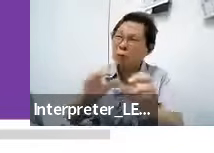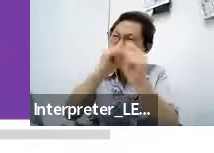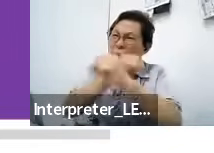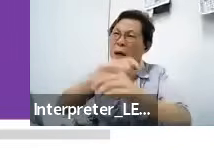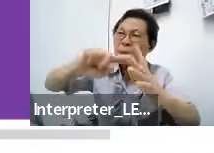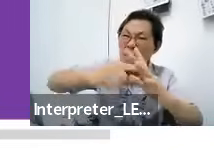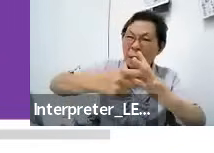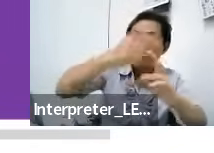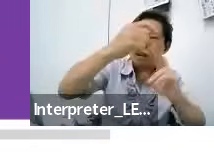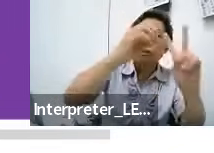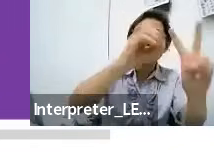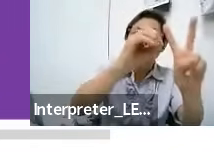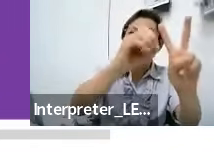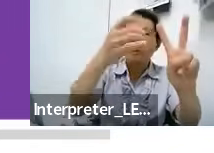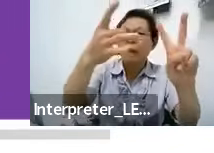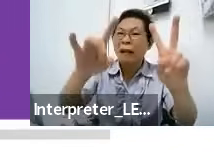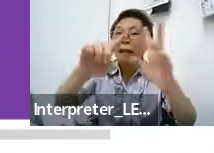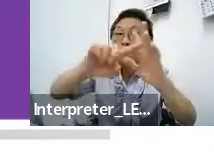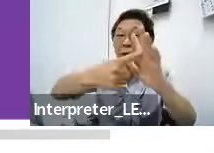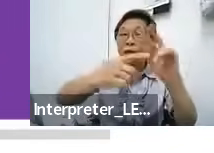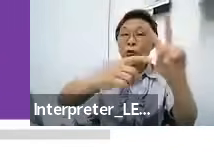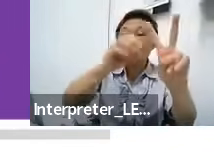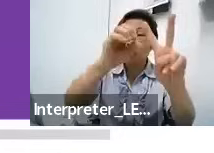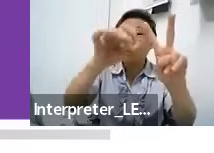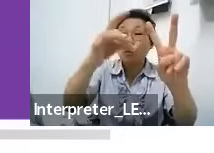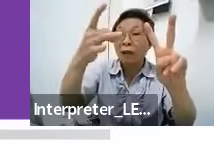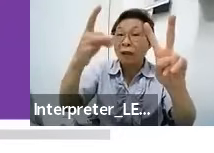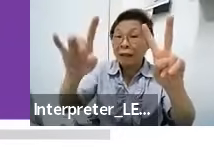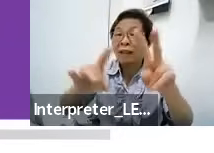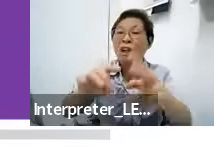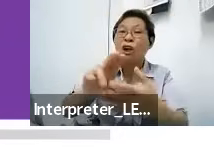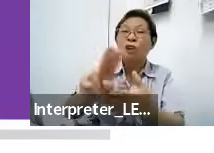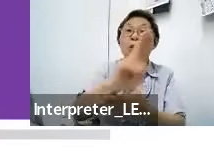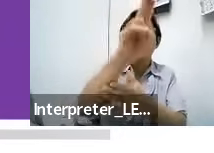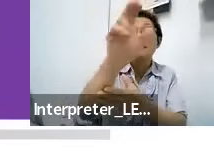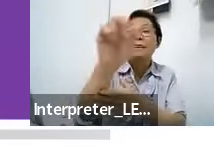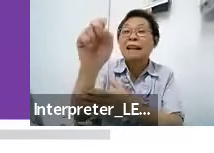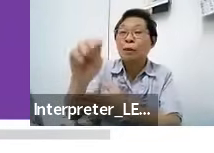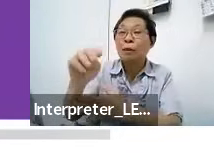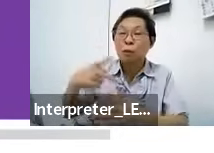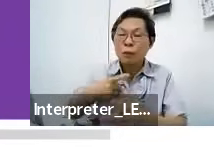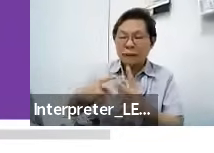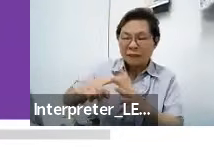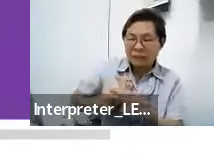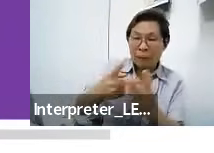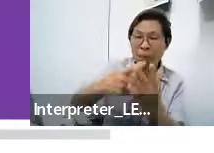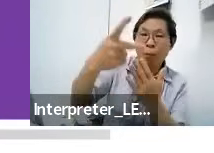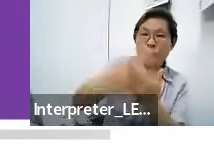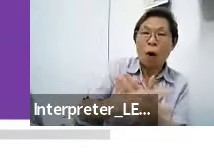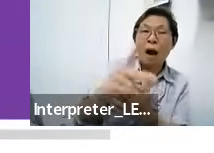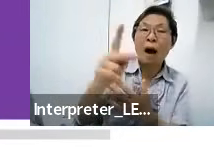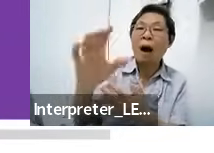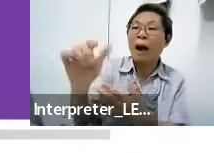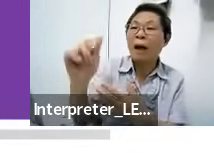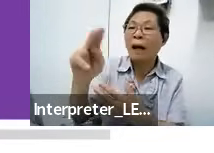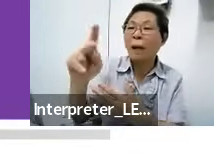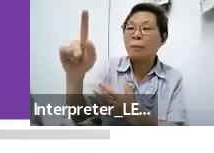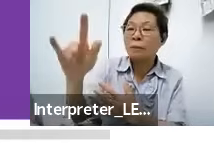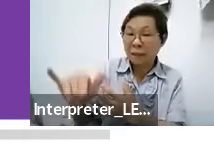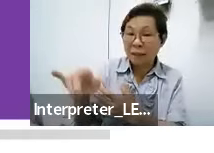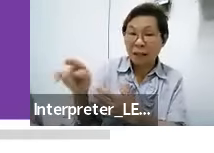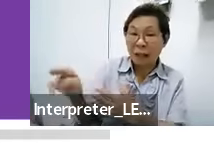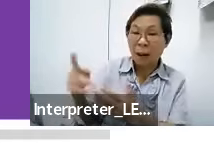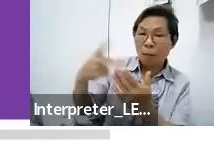of 2018 in Universiti Sains Malaysia, we have developed a program called KAMBI, which is a program